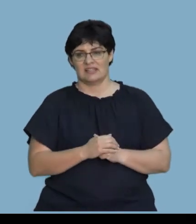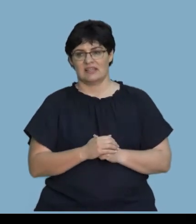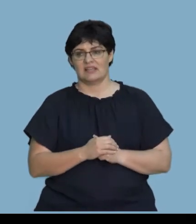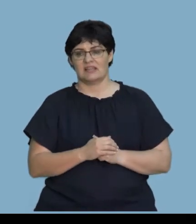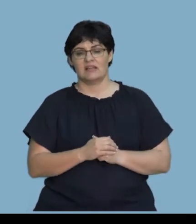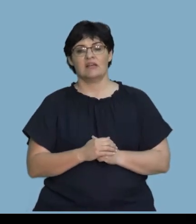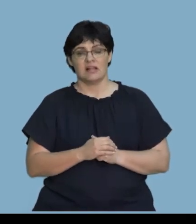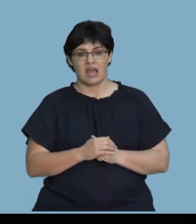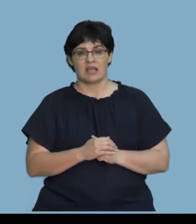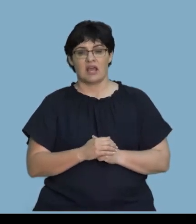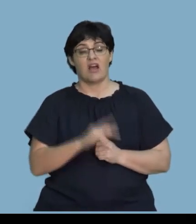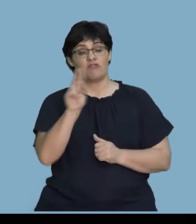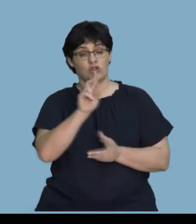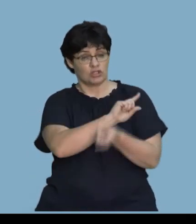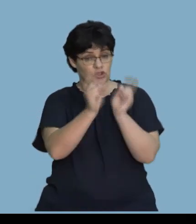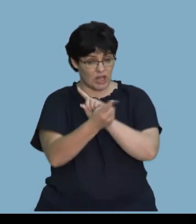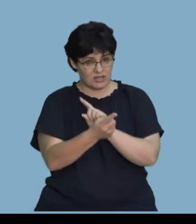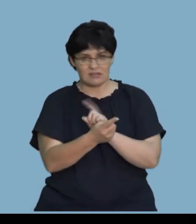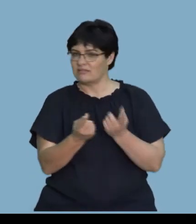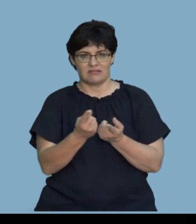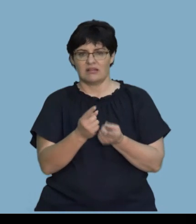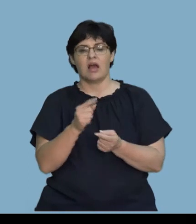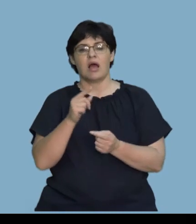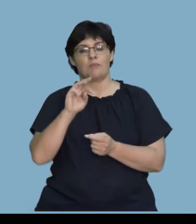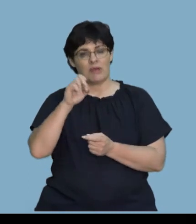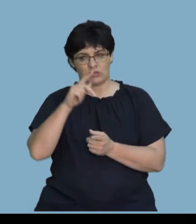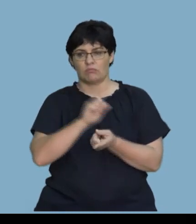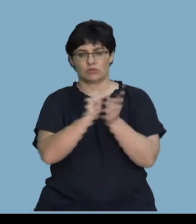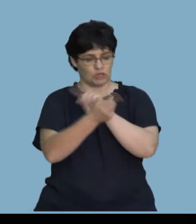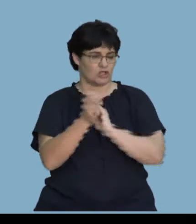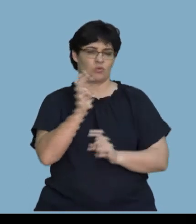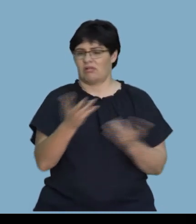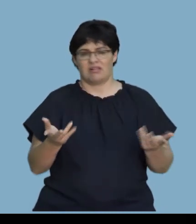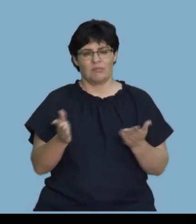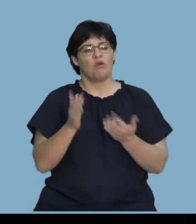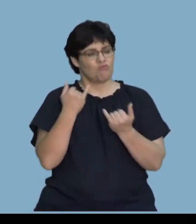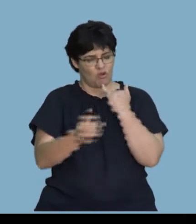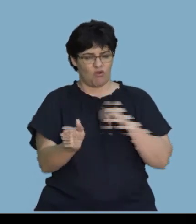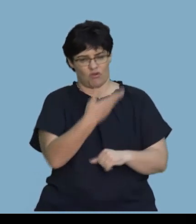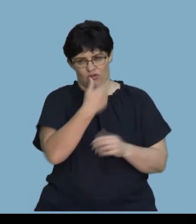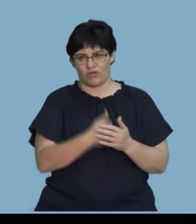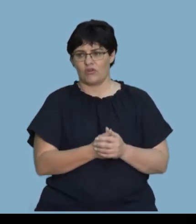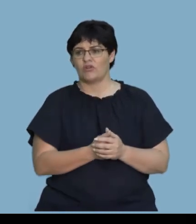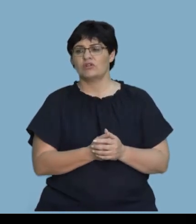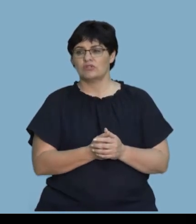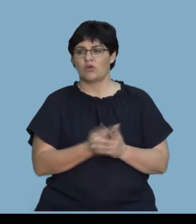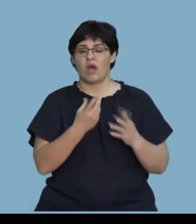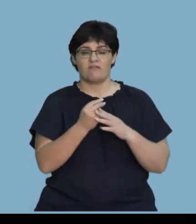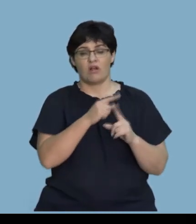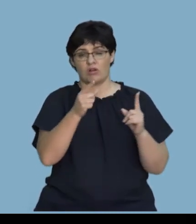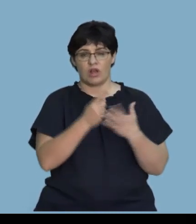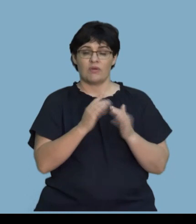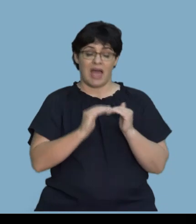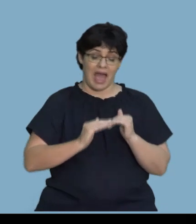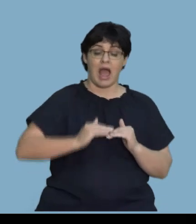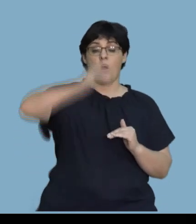momentum, as long as velocity changes, the momentum will also change, okay? The gravitational potential energy has a lot to do with